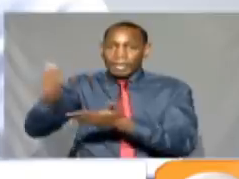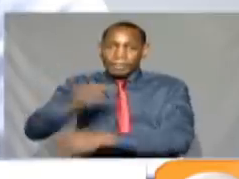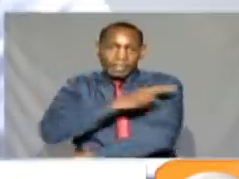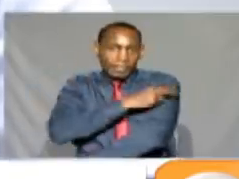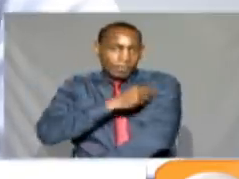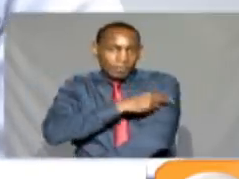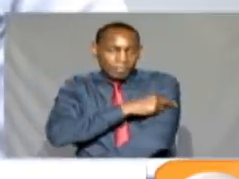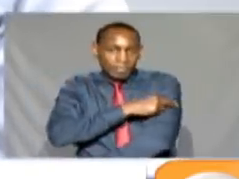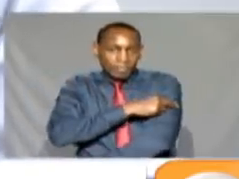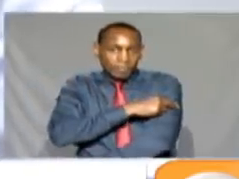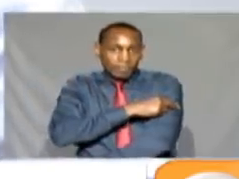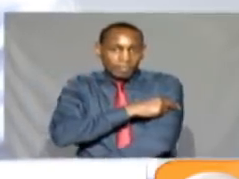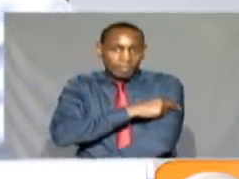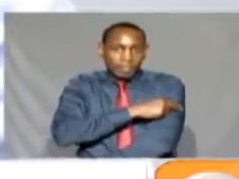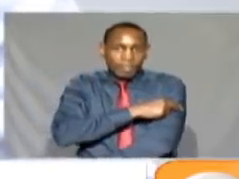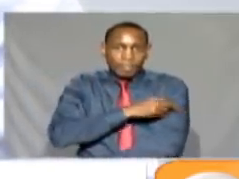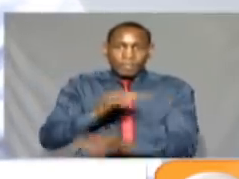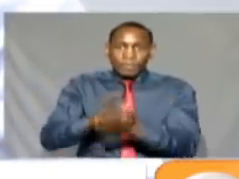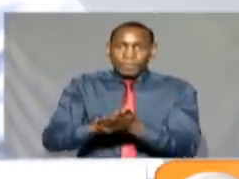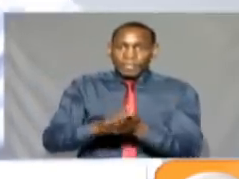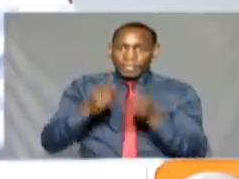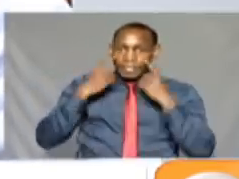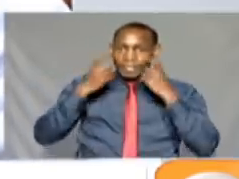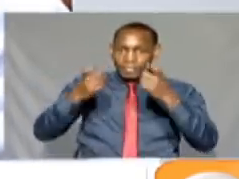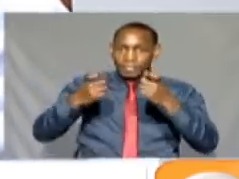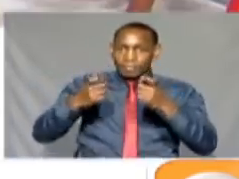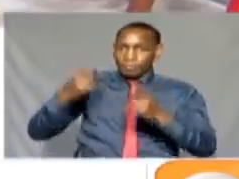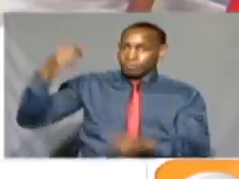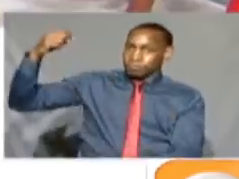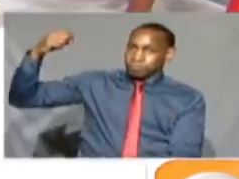Guy? With Tusker as his drip.